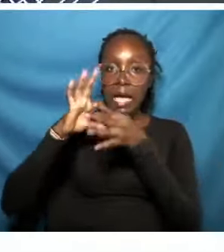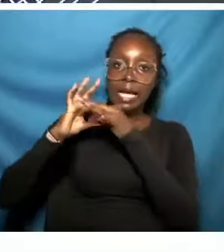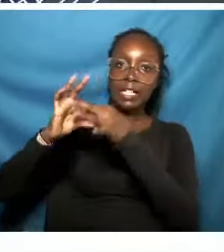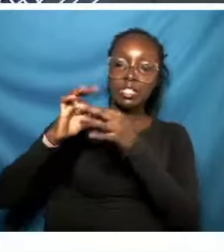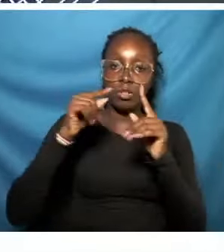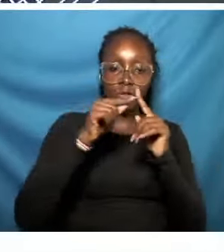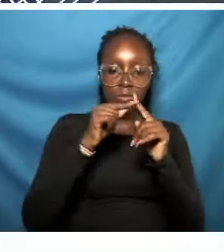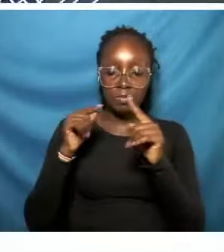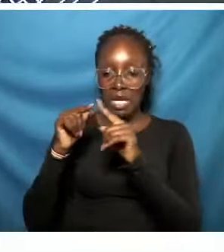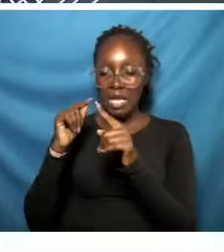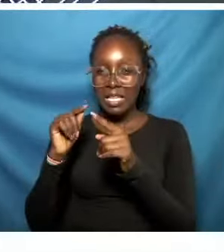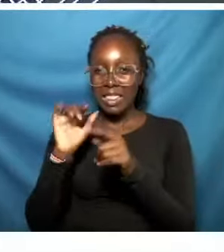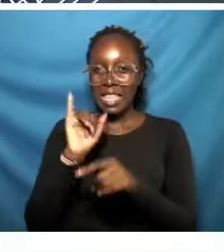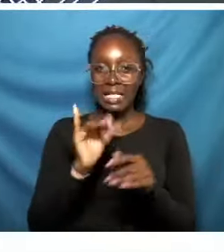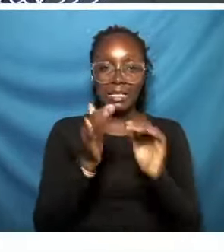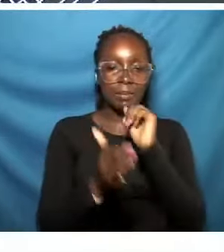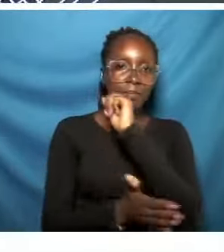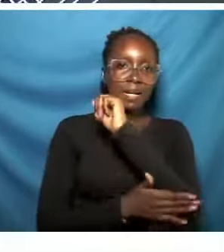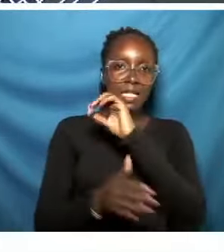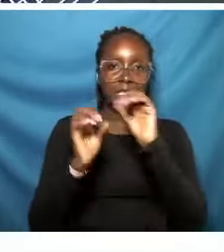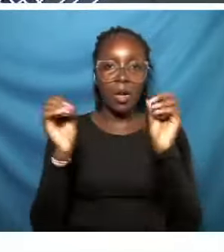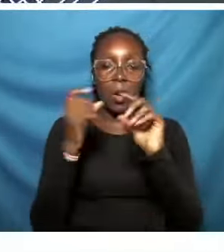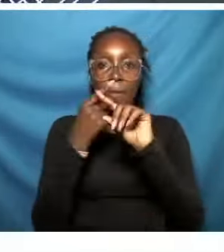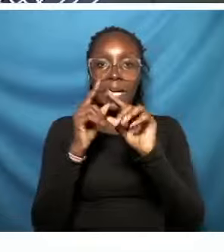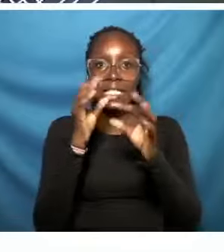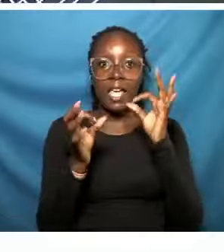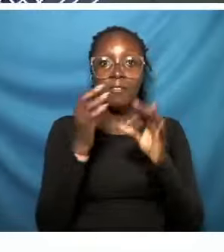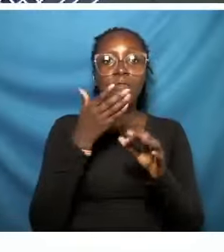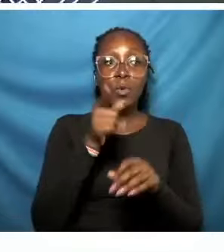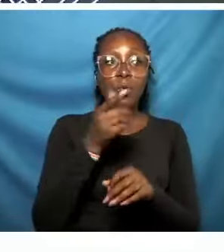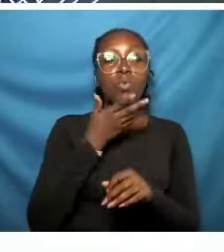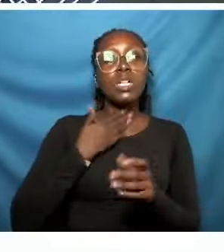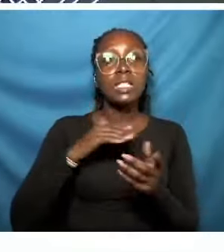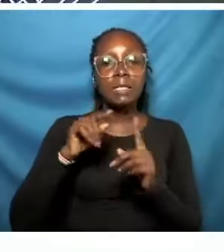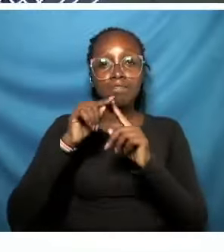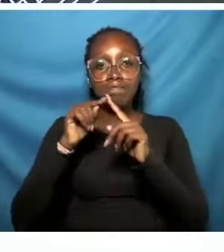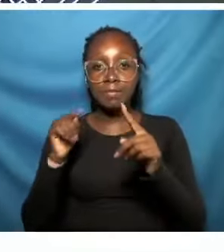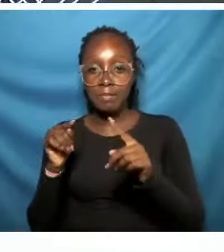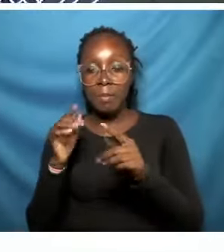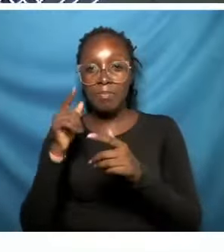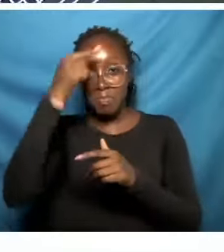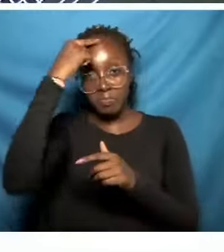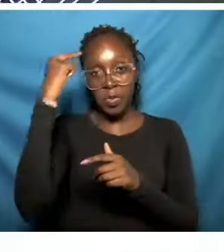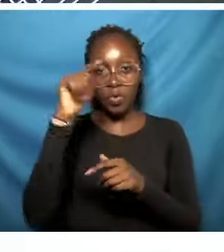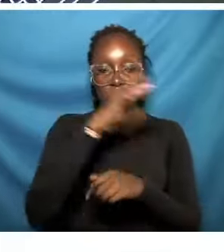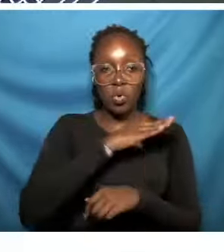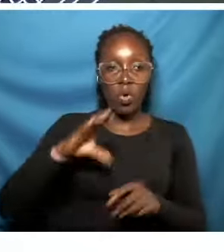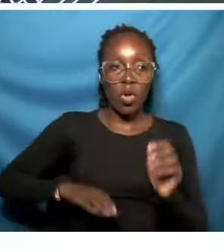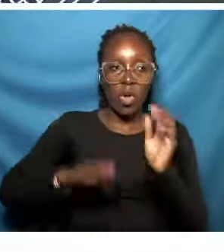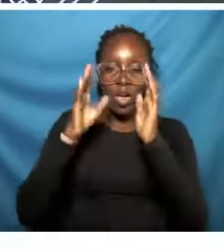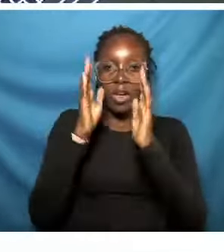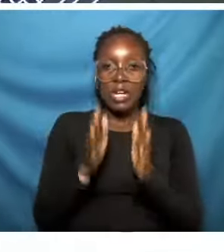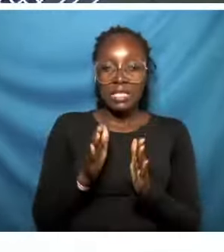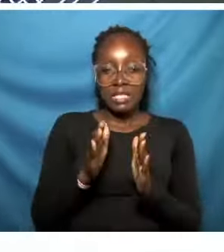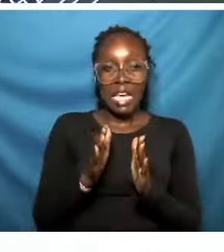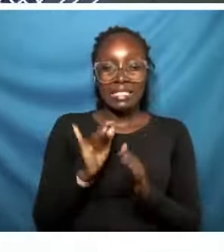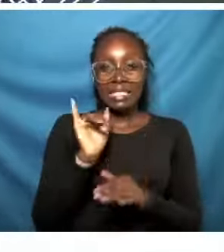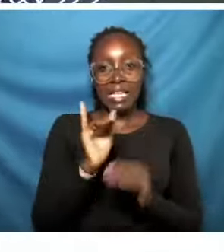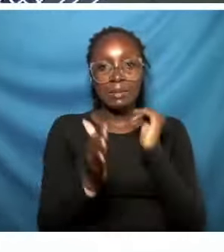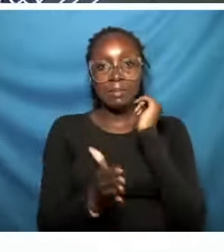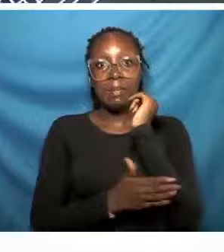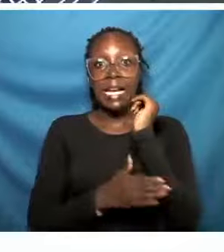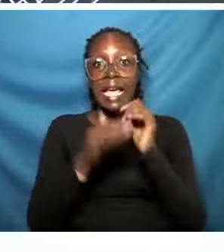want to exalt the cutting thing over Jesus, then it becomes an offense. If you want to practice it either for purposes of health or